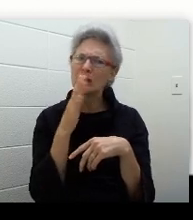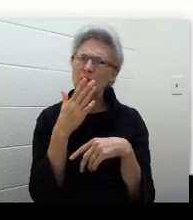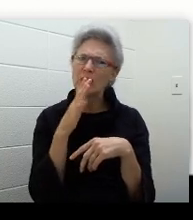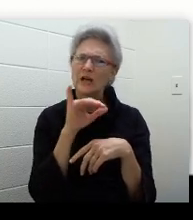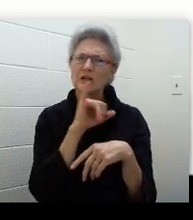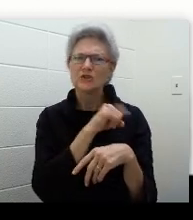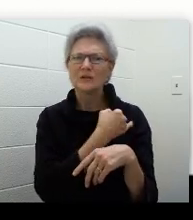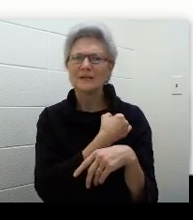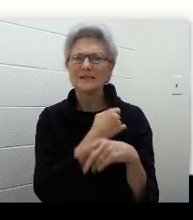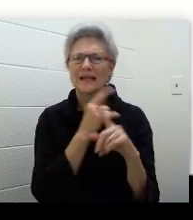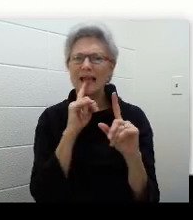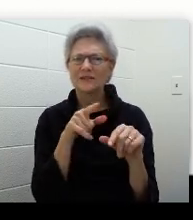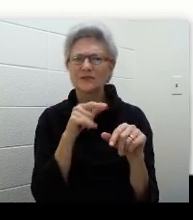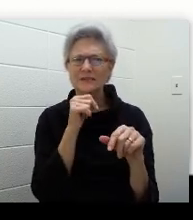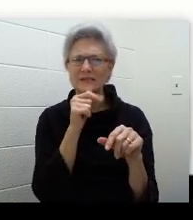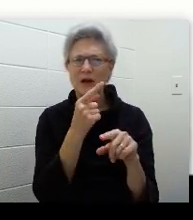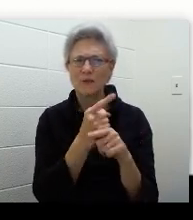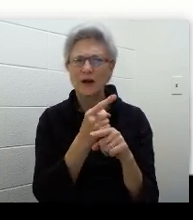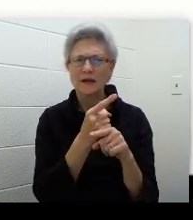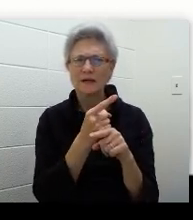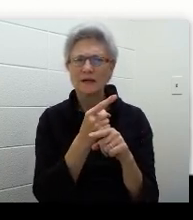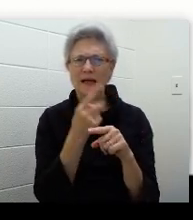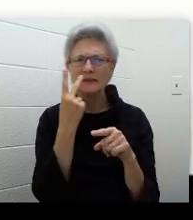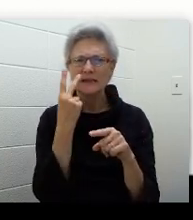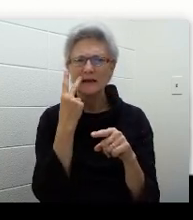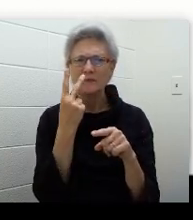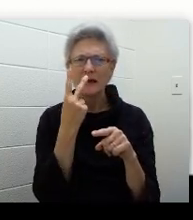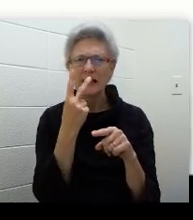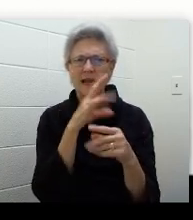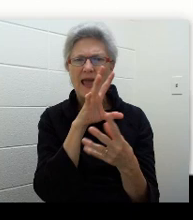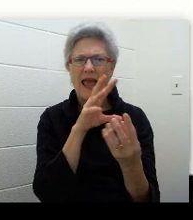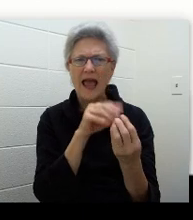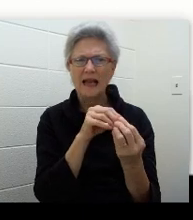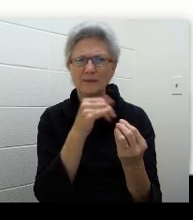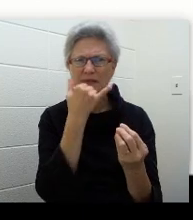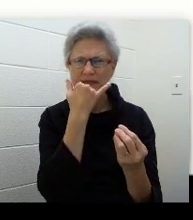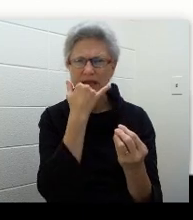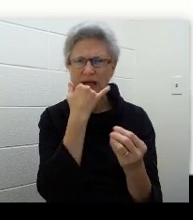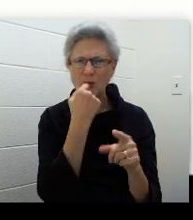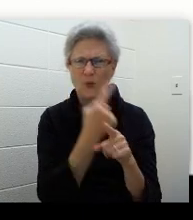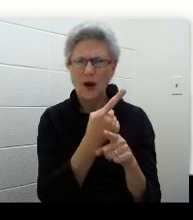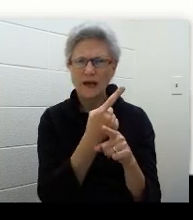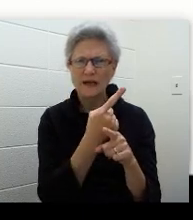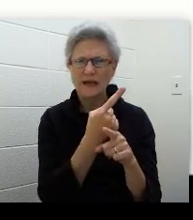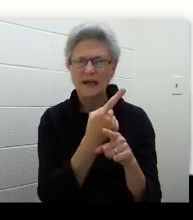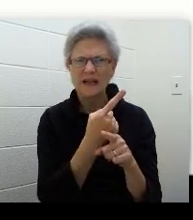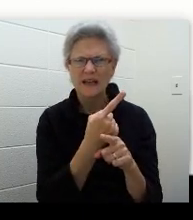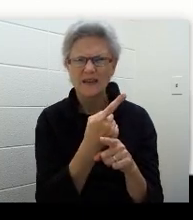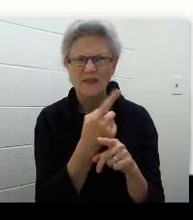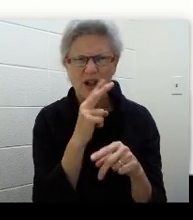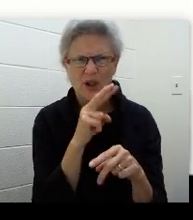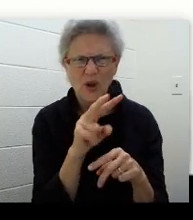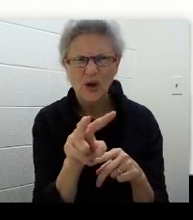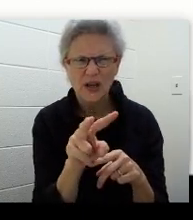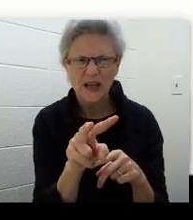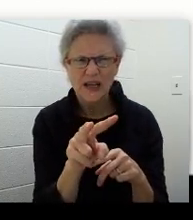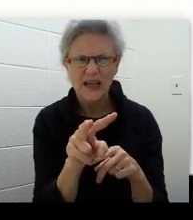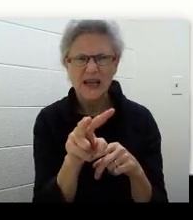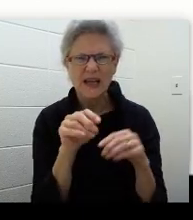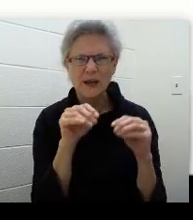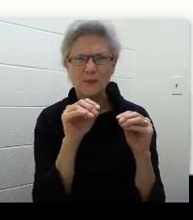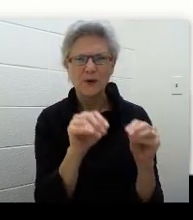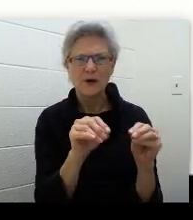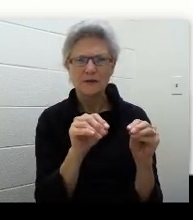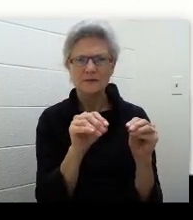Julius's answer is not correct. I see he made an adding mistake, right? If I look over here, he